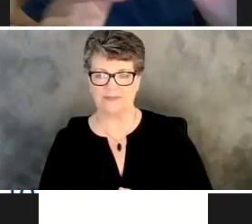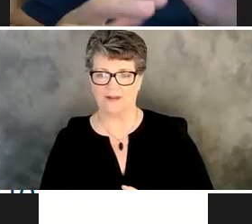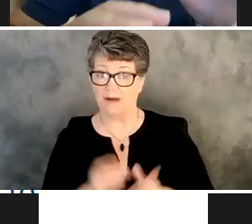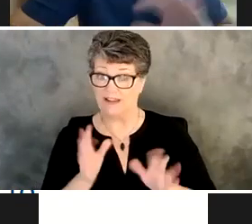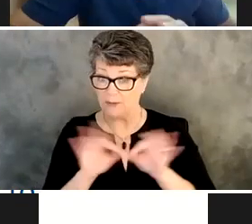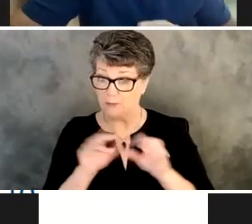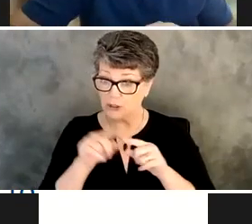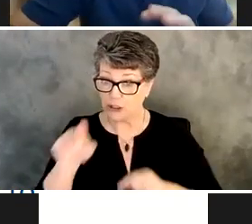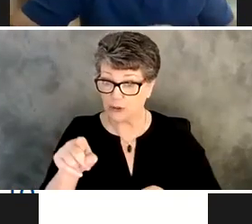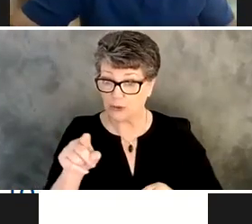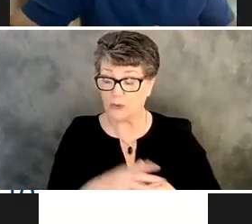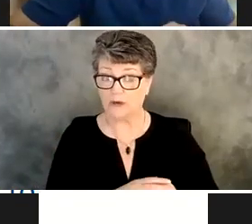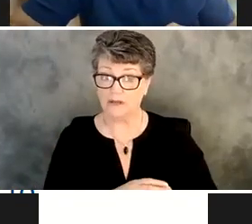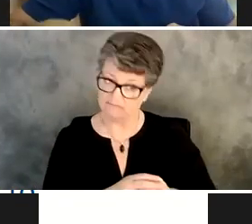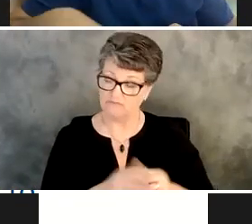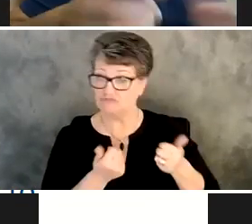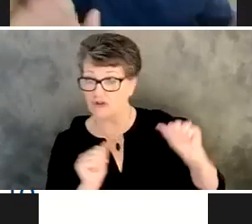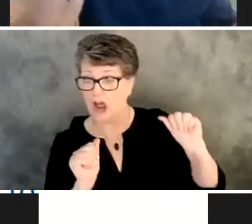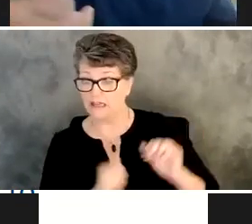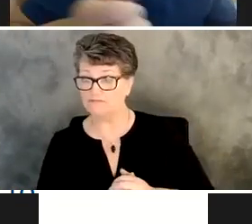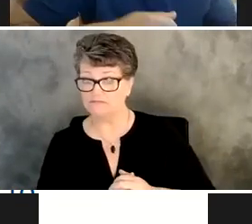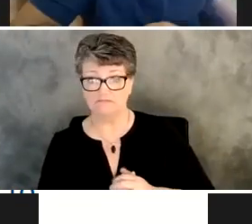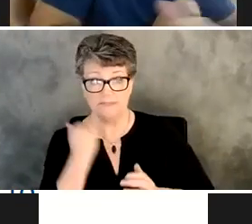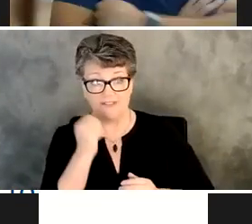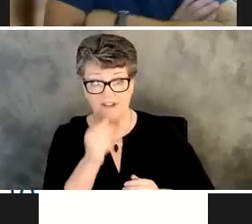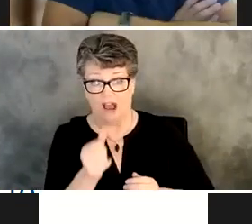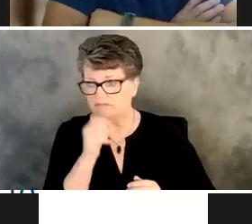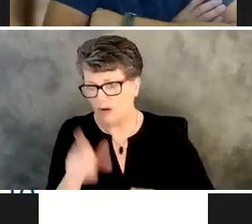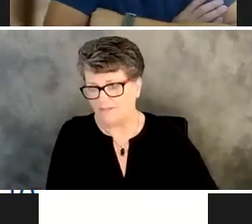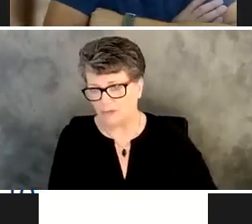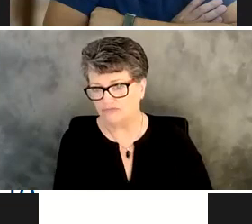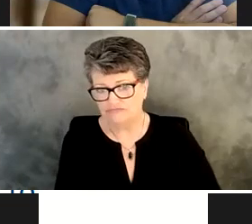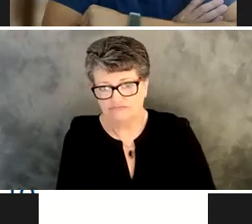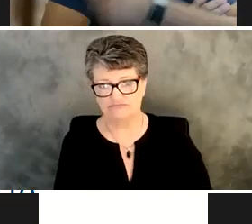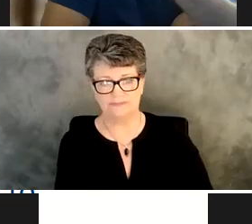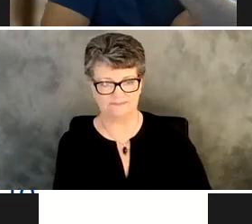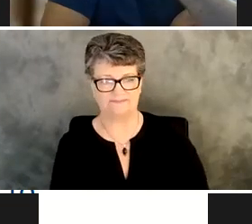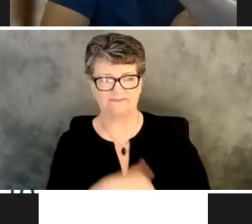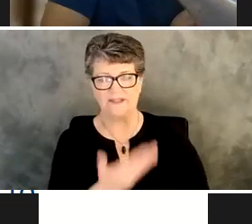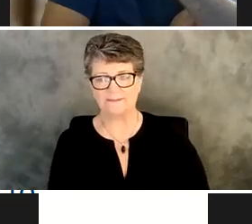you, you can try it. Otherwise you don't have to either. Next slide.